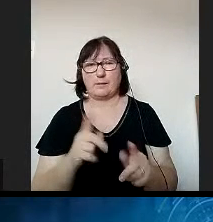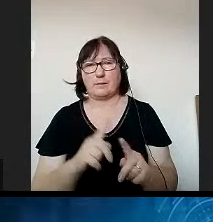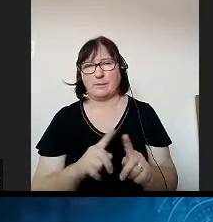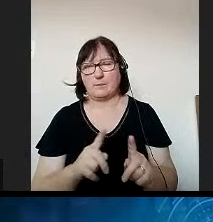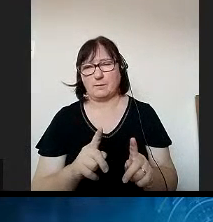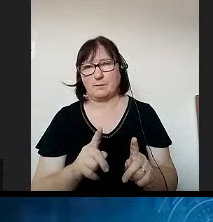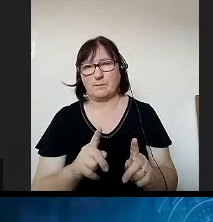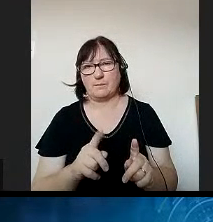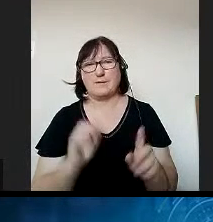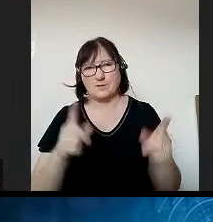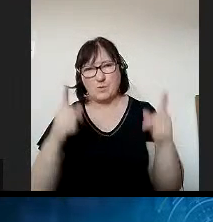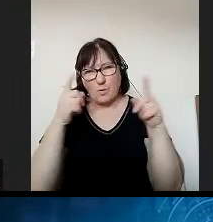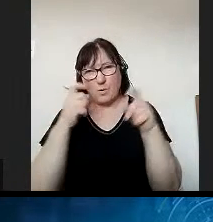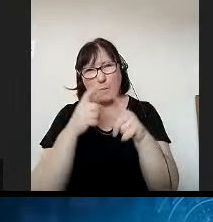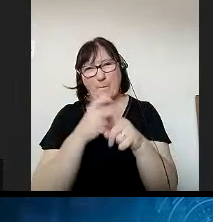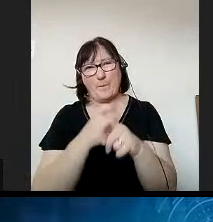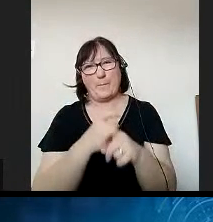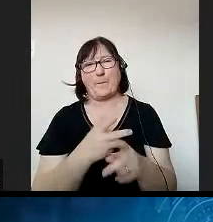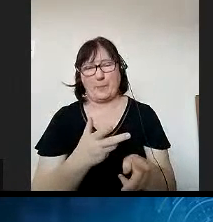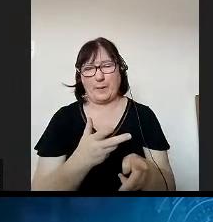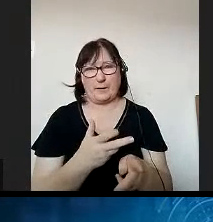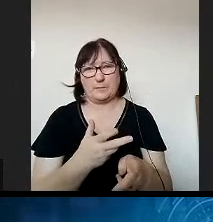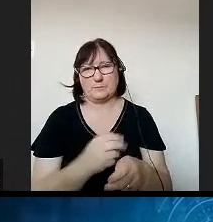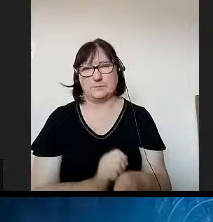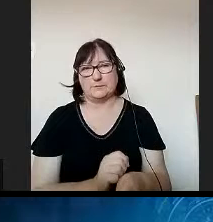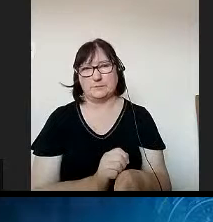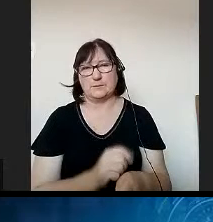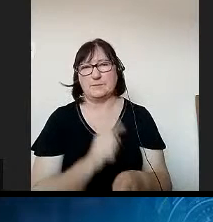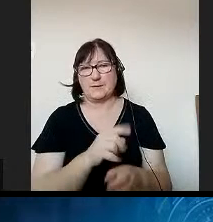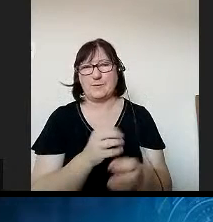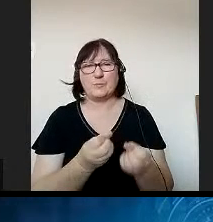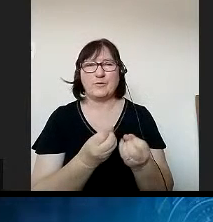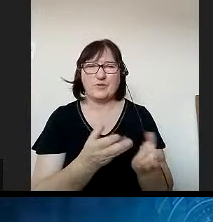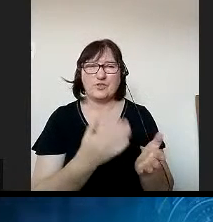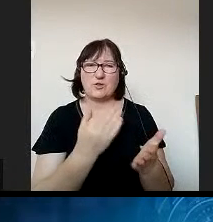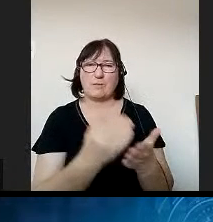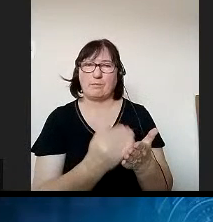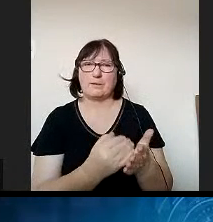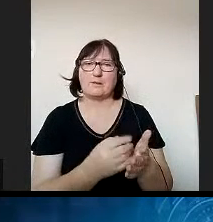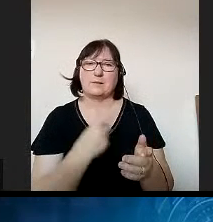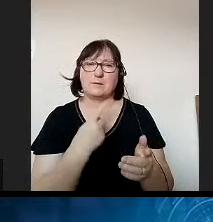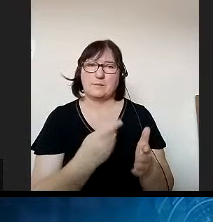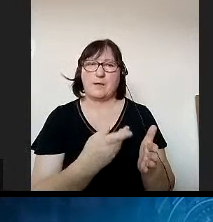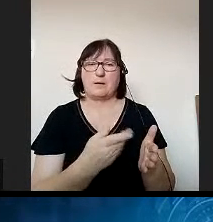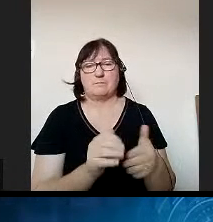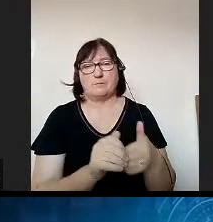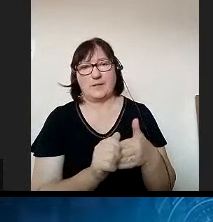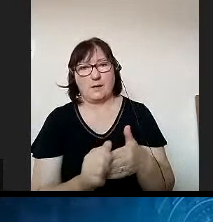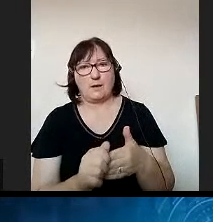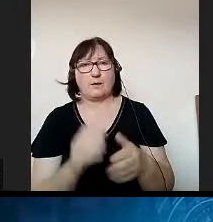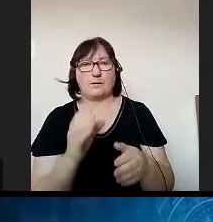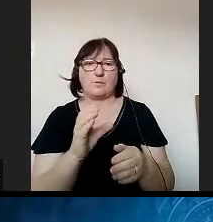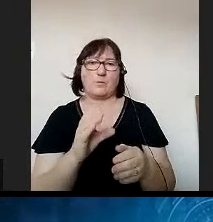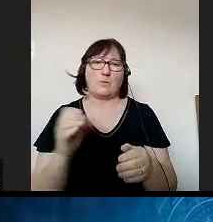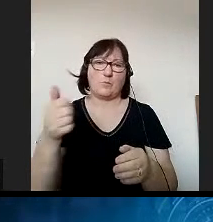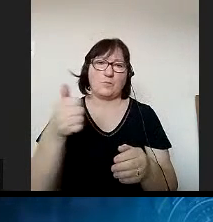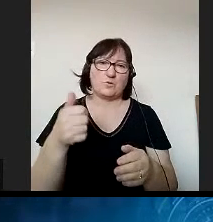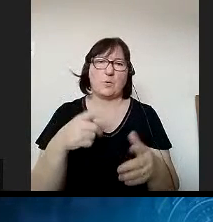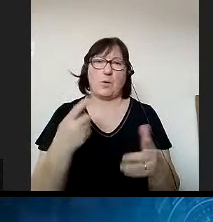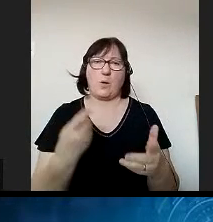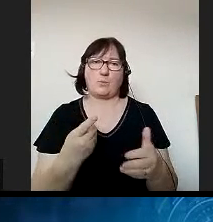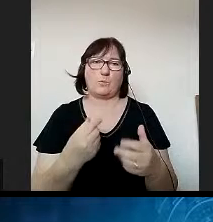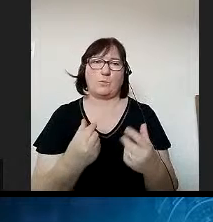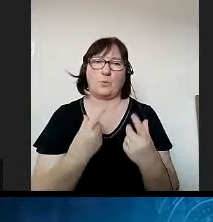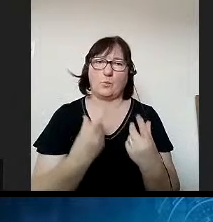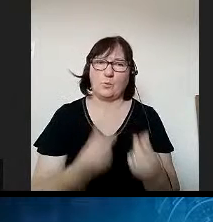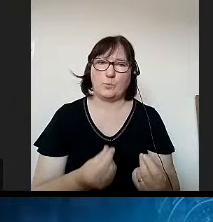complex. But that provision specify, it guides the commissioner. We apply it, and then in most instances you